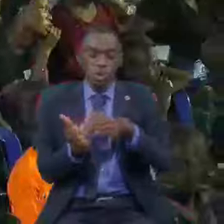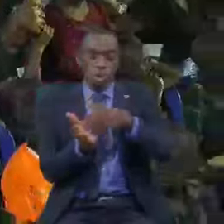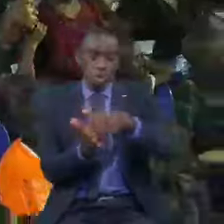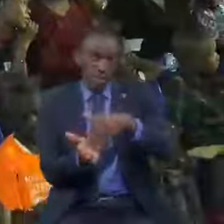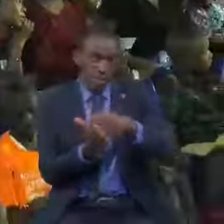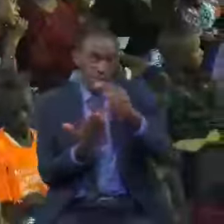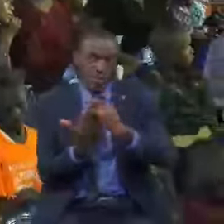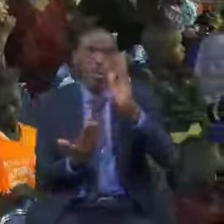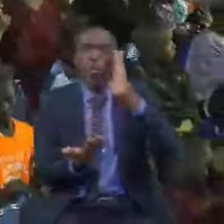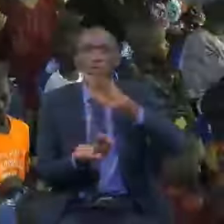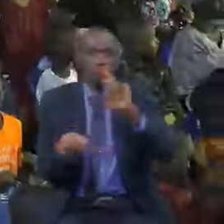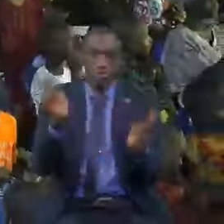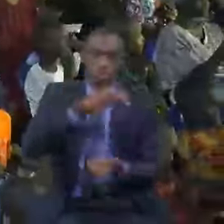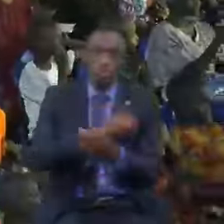strength.